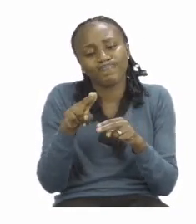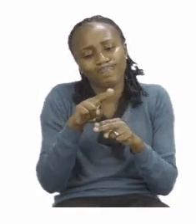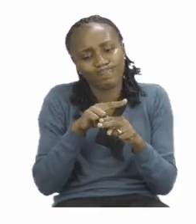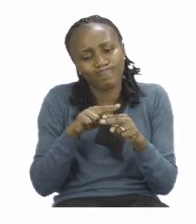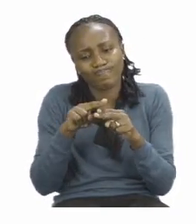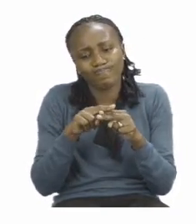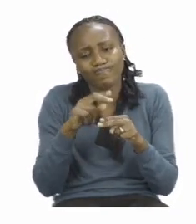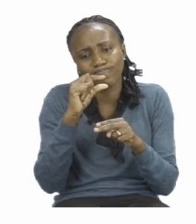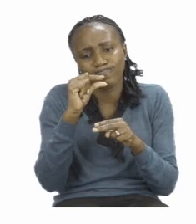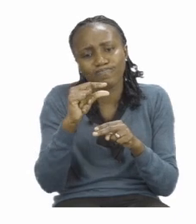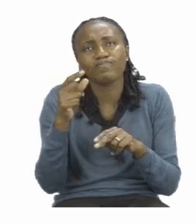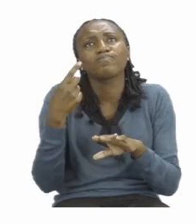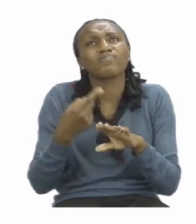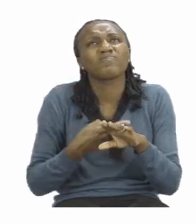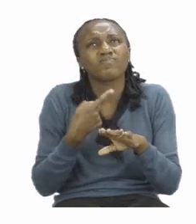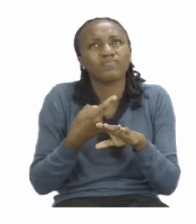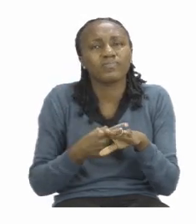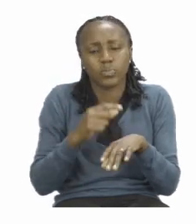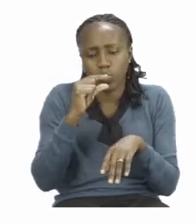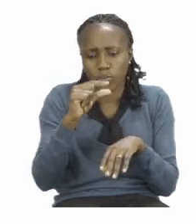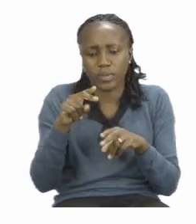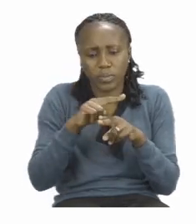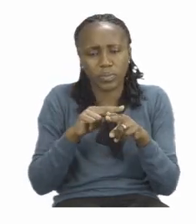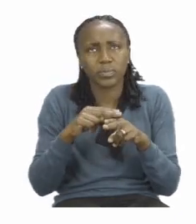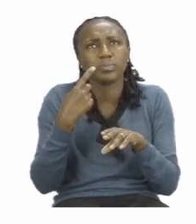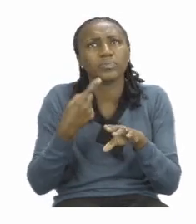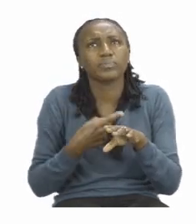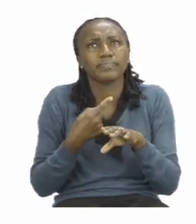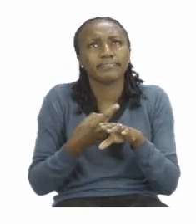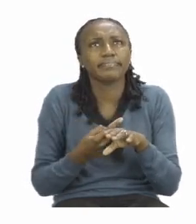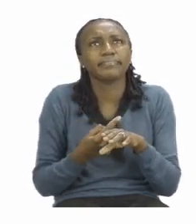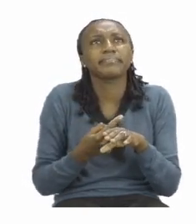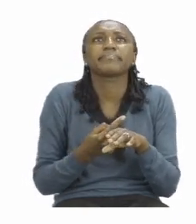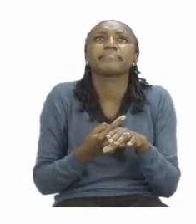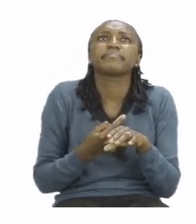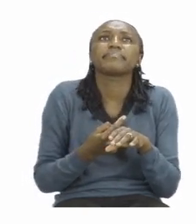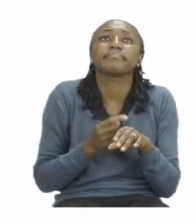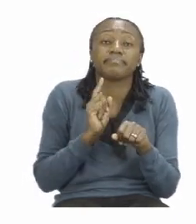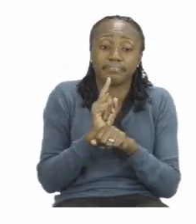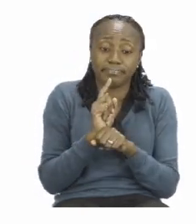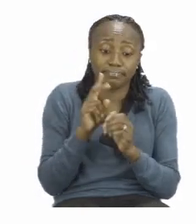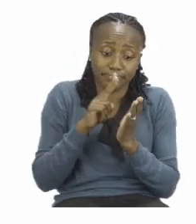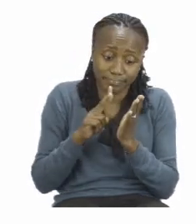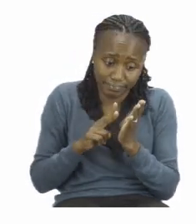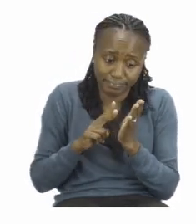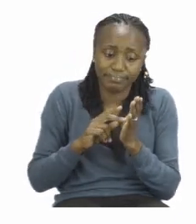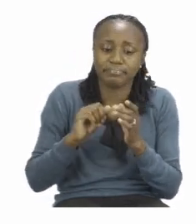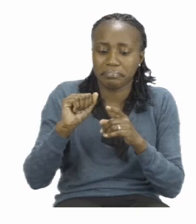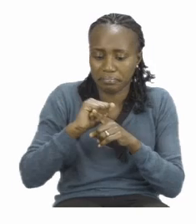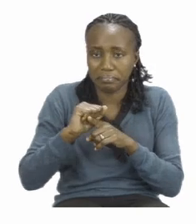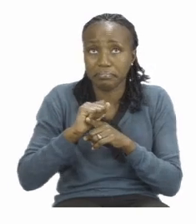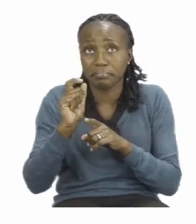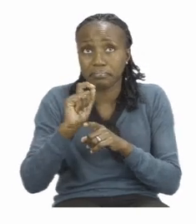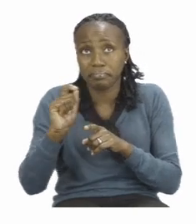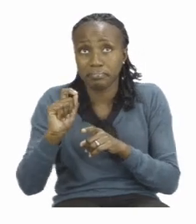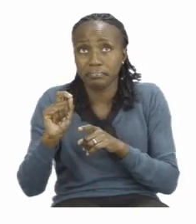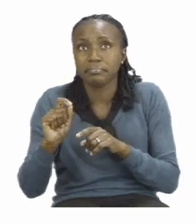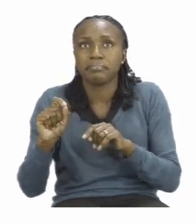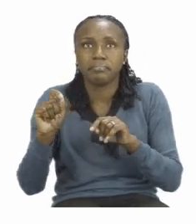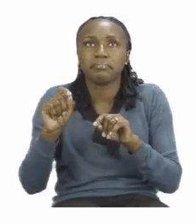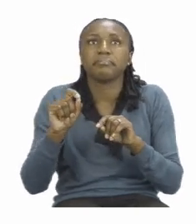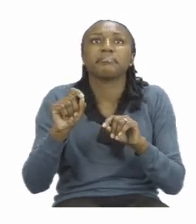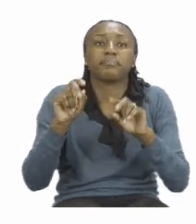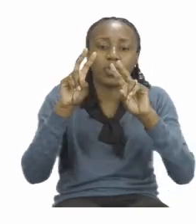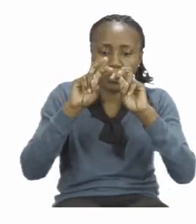words. It's going to be our job to first read our words, then trace them, then look for them in the